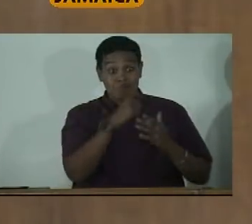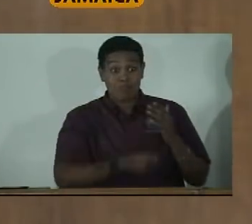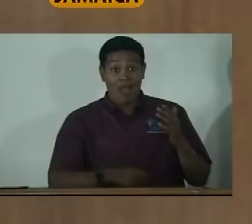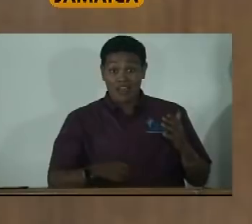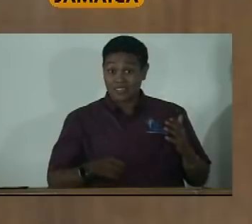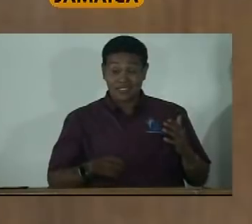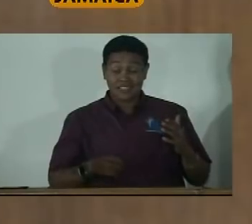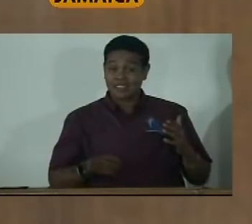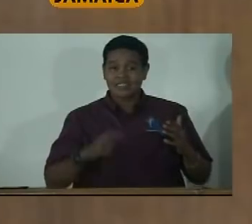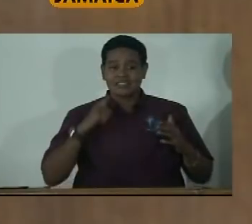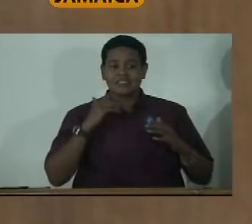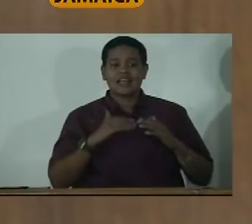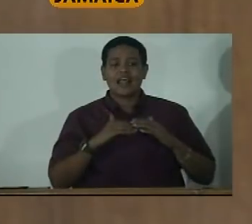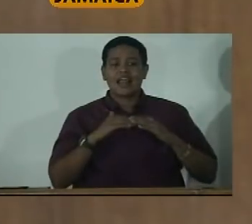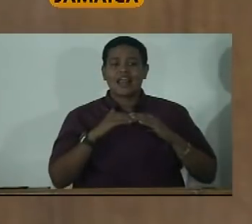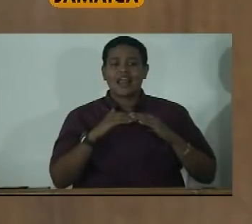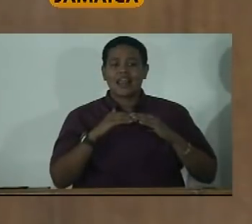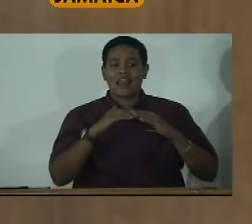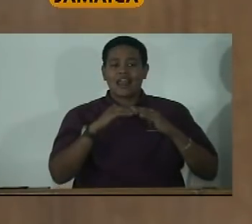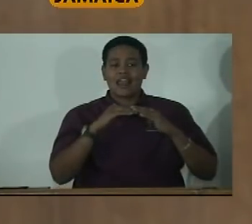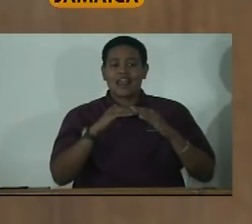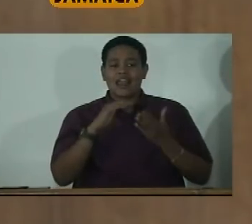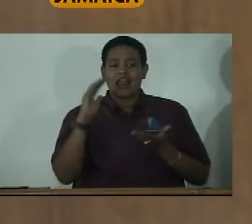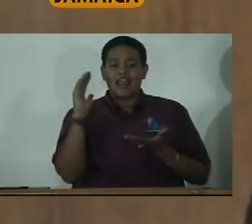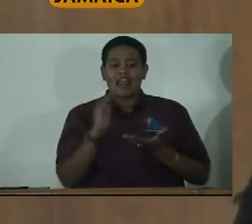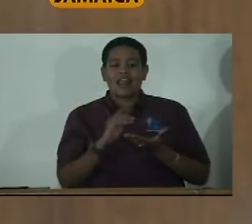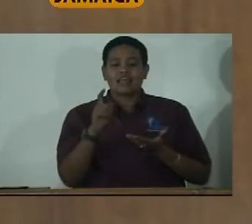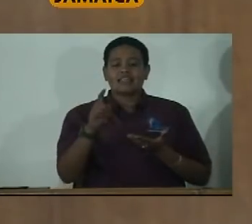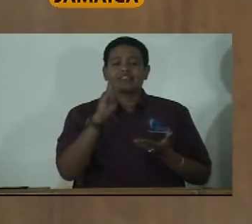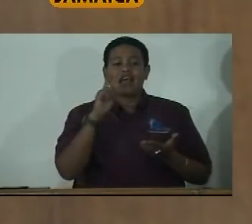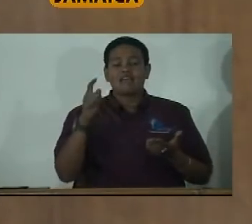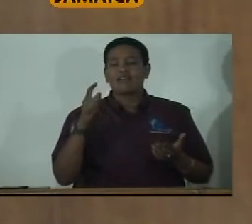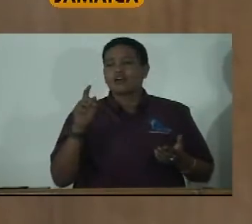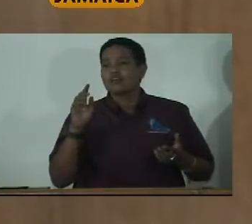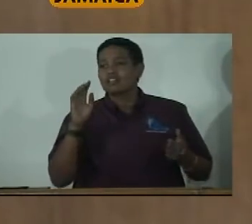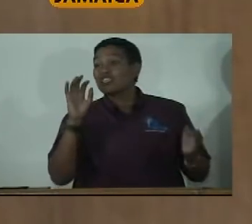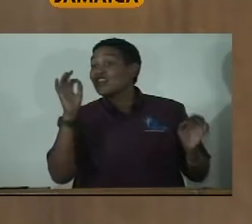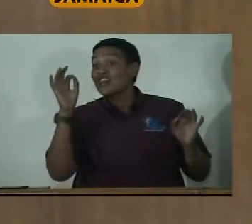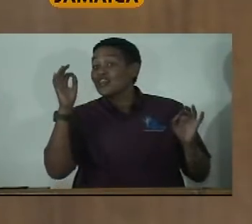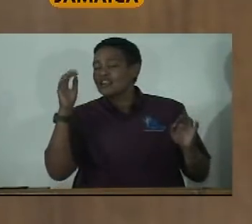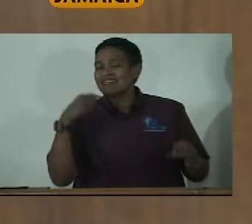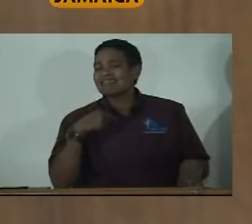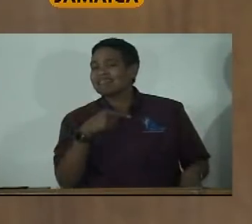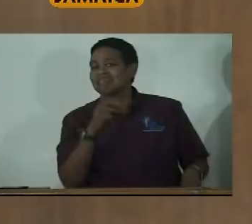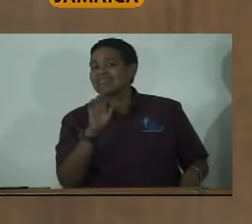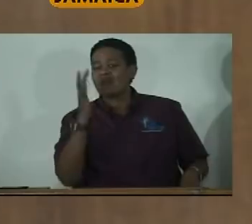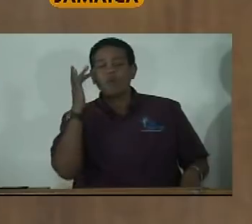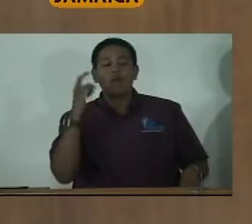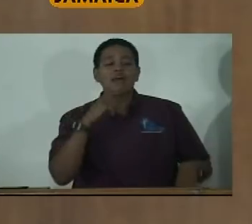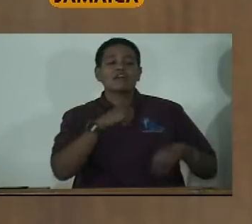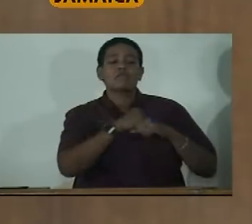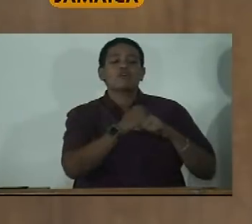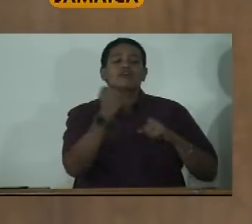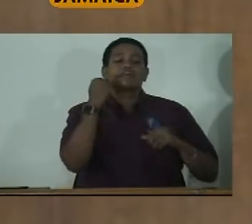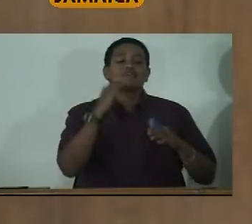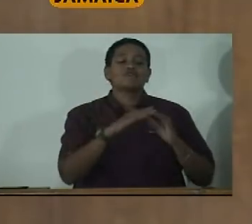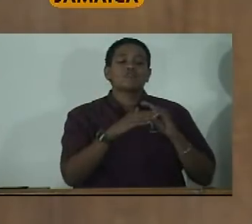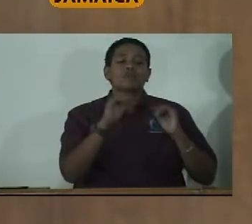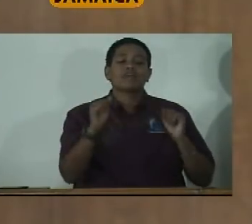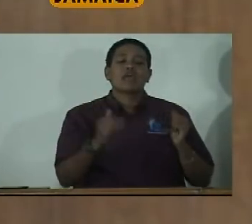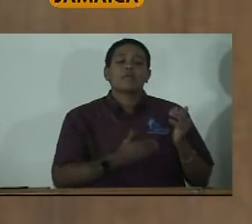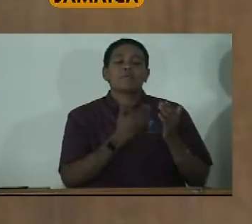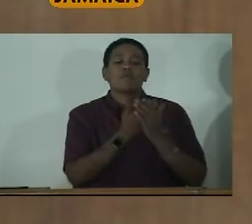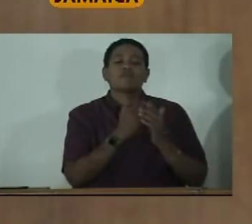component is less of a deterrent, because there's a protection if Jamaica can prove itself